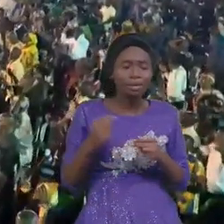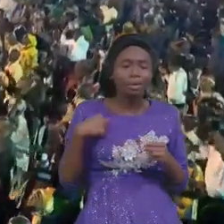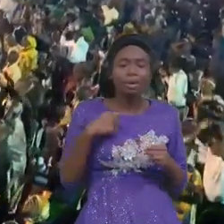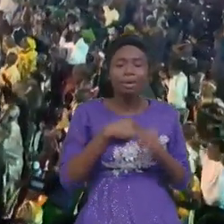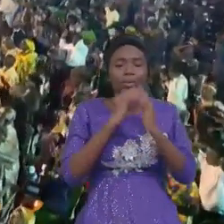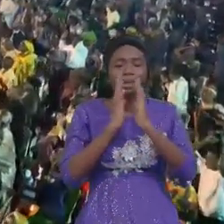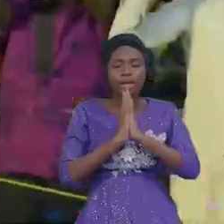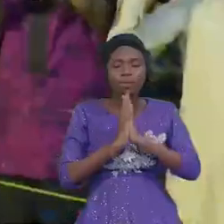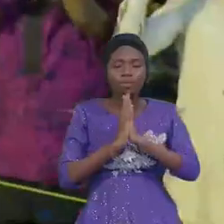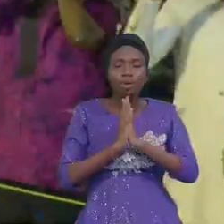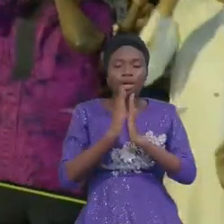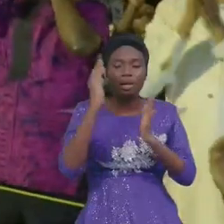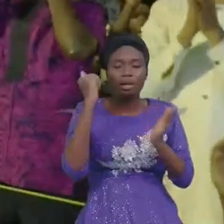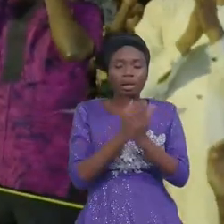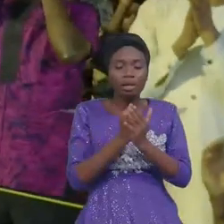pray.